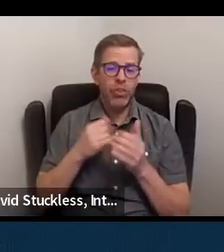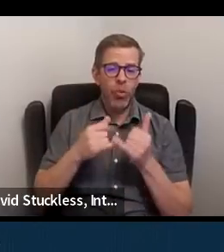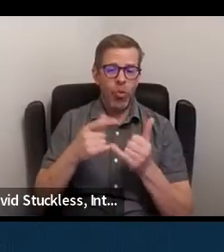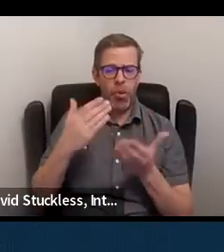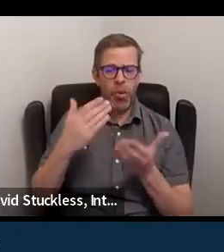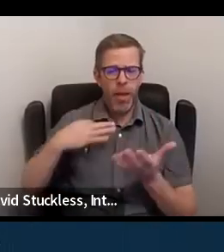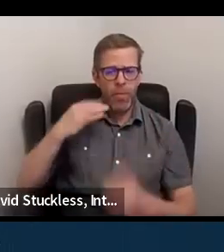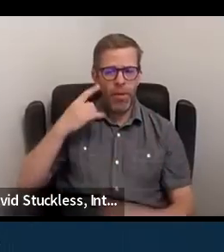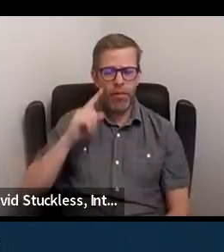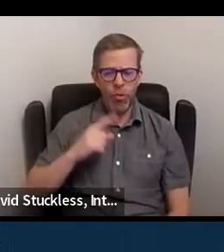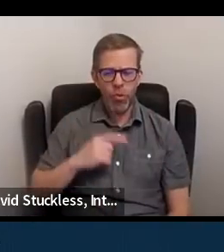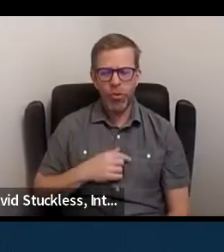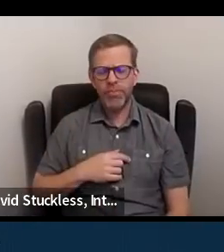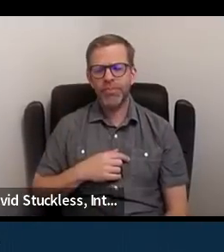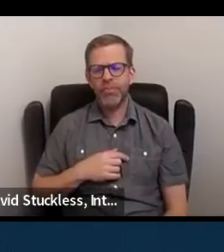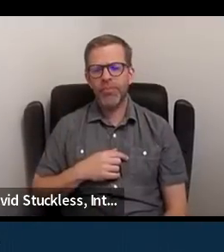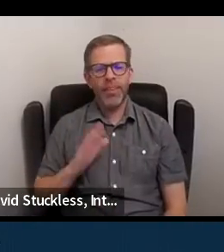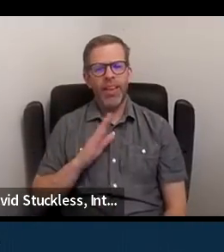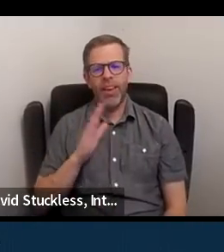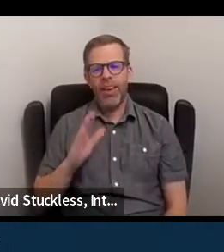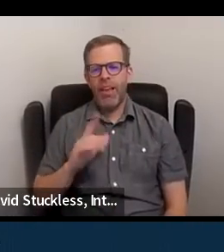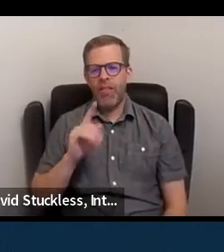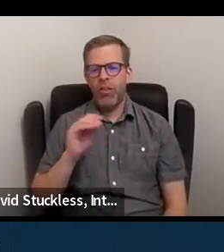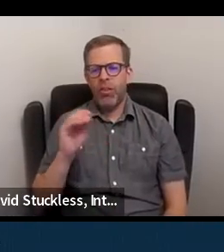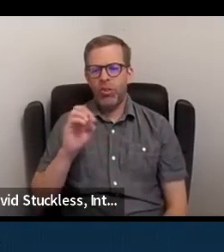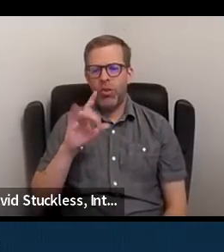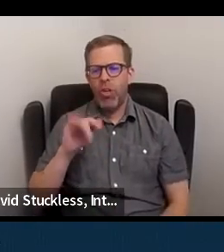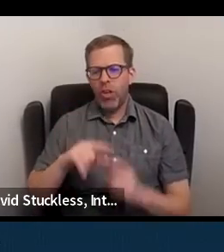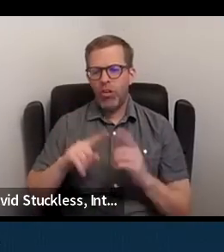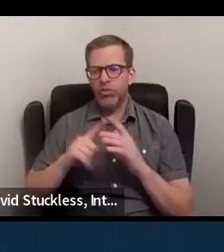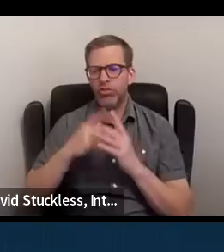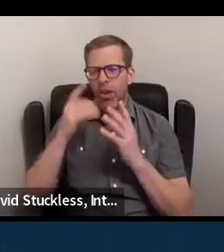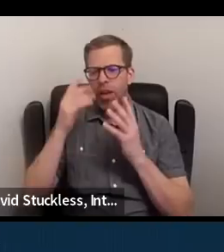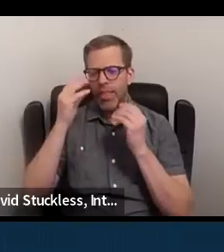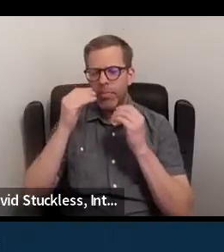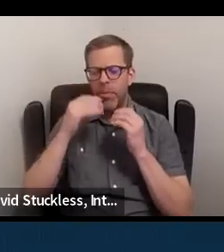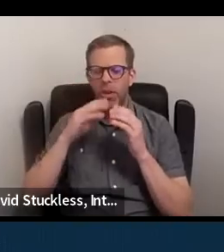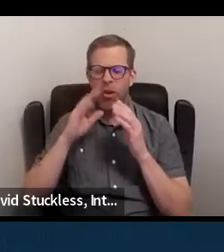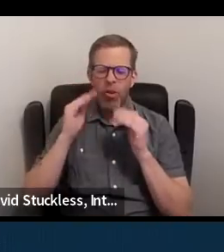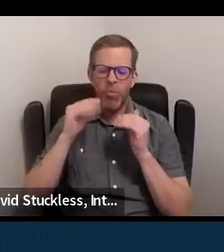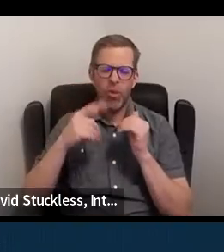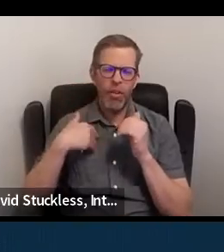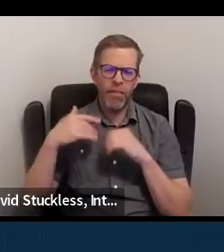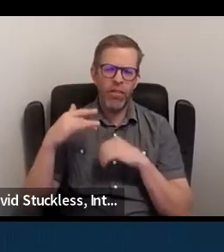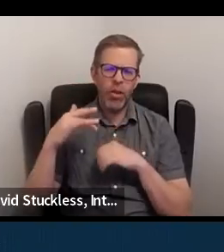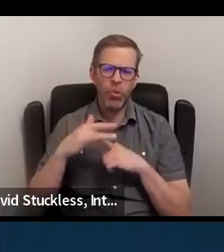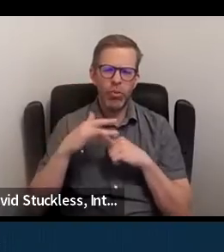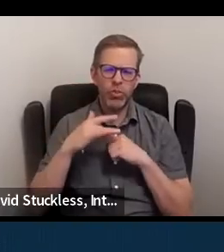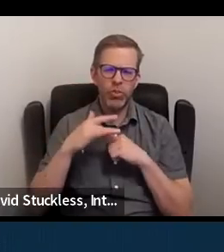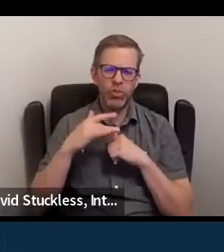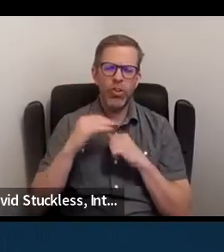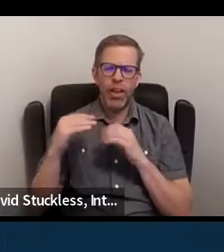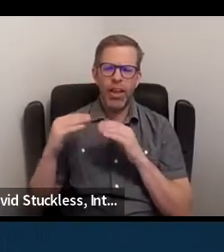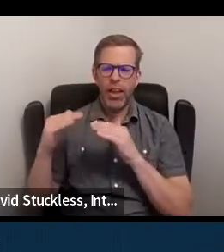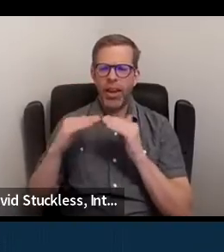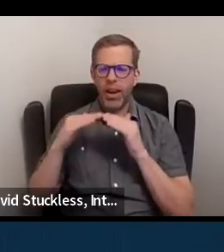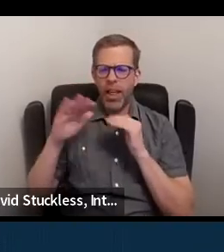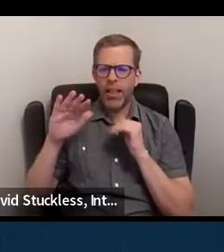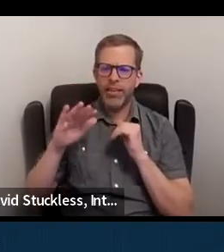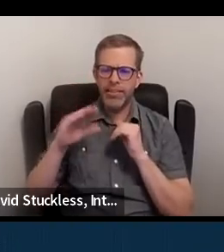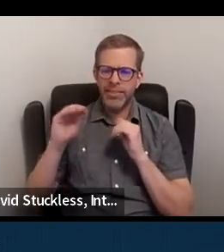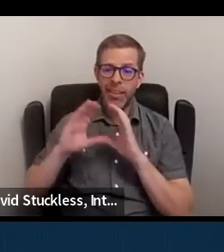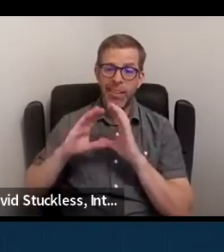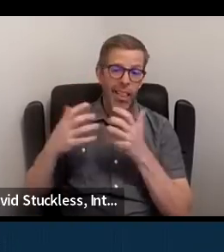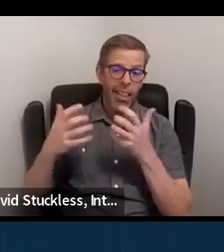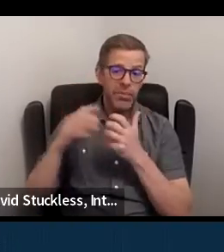So it's never too early to start thinking about. Hopefully you have resources and colleagues and